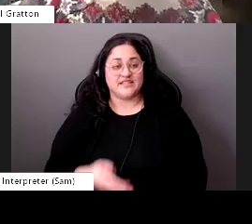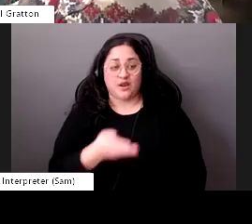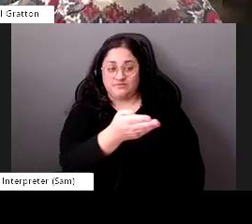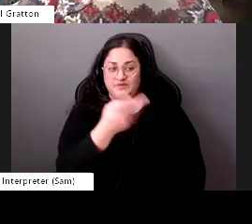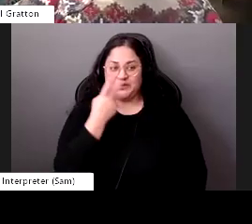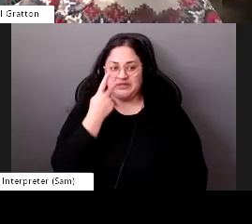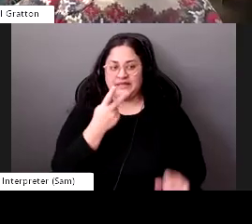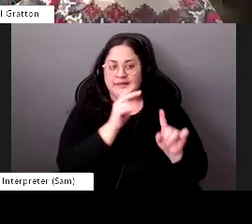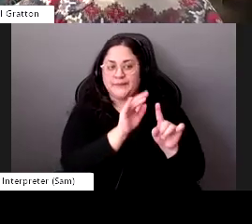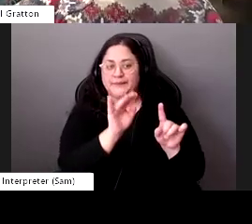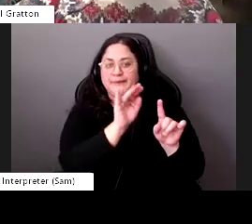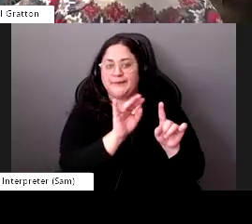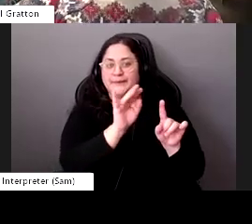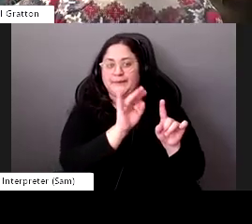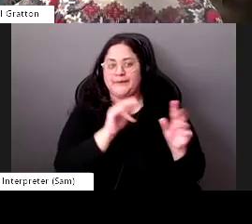seconds.